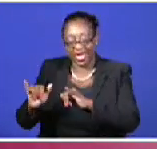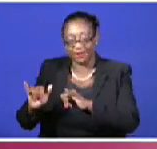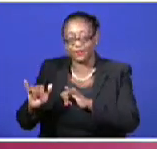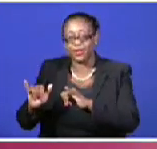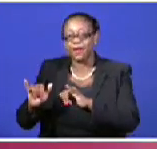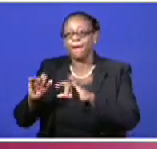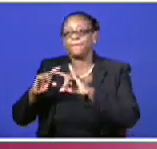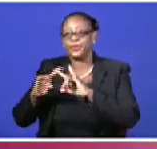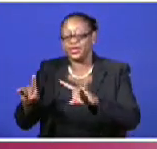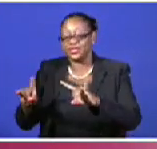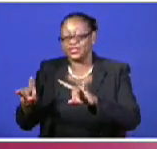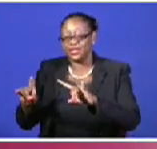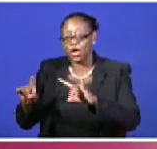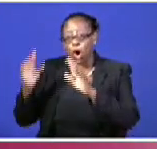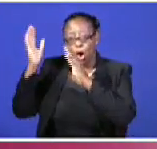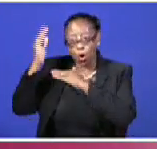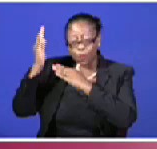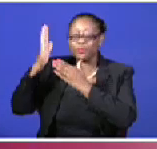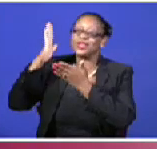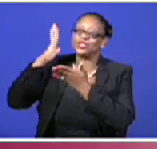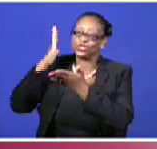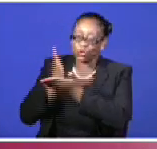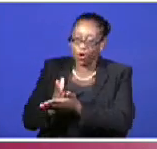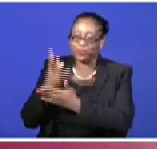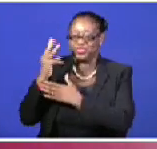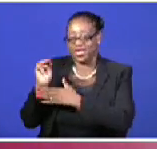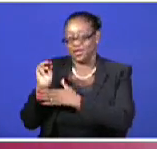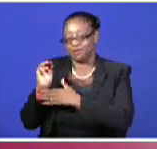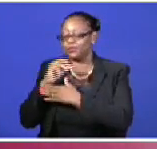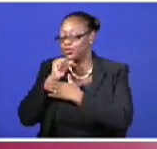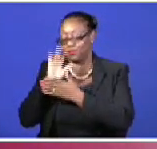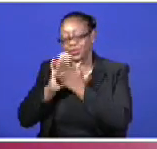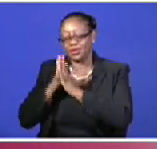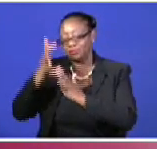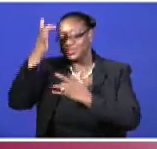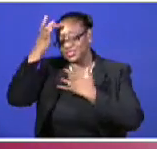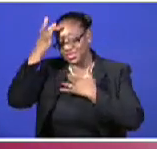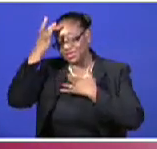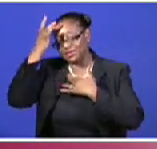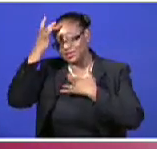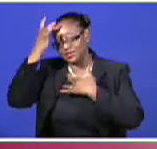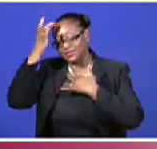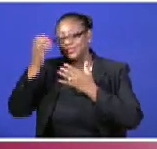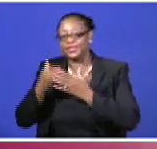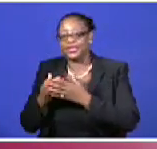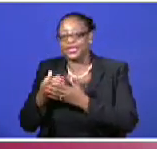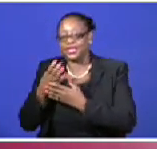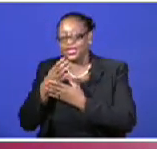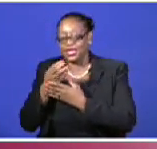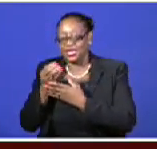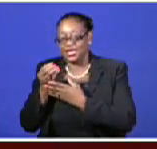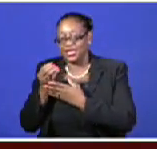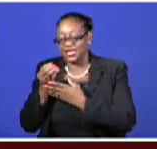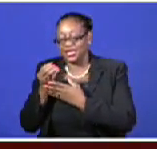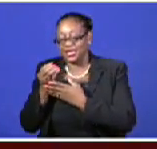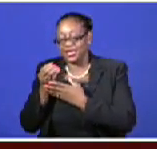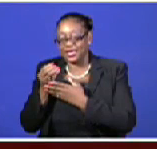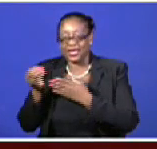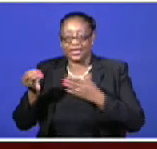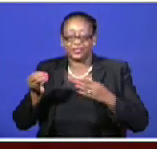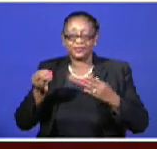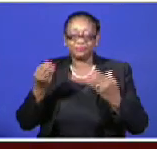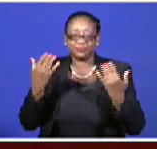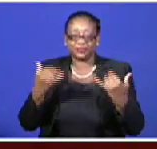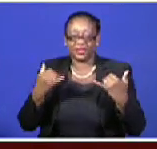interest with the intent of preventing them from getting that infection should they become exposed to it. And